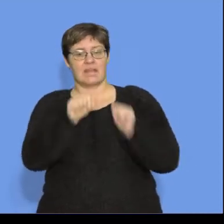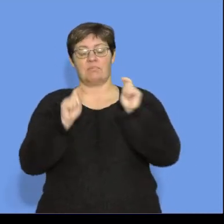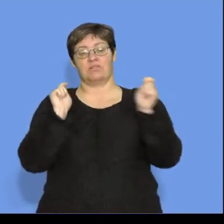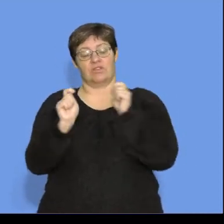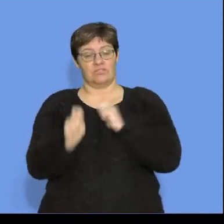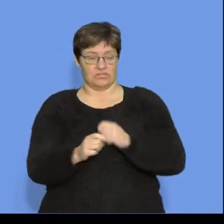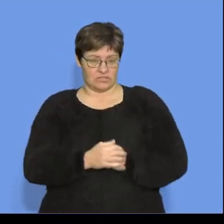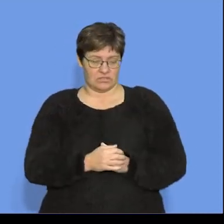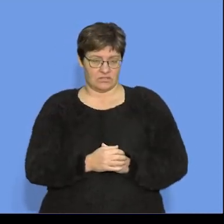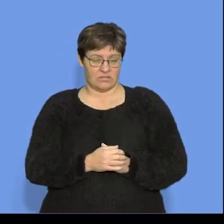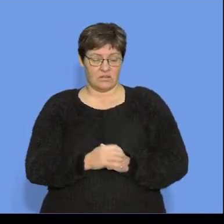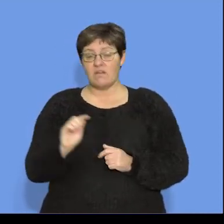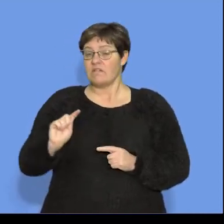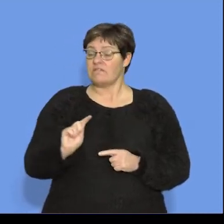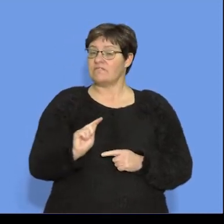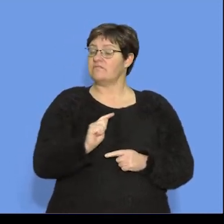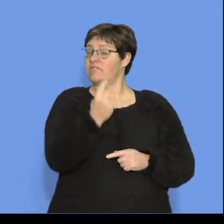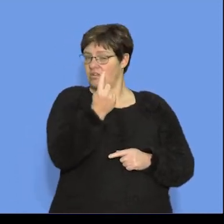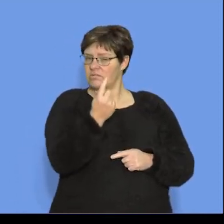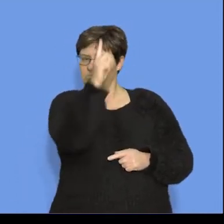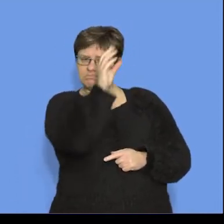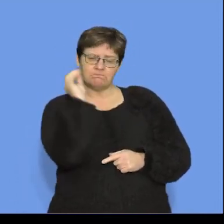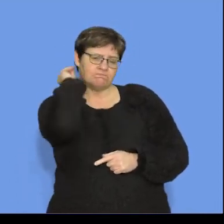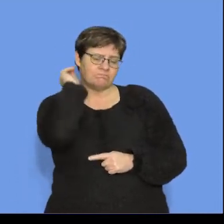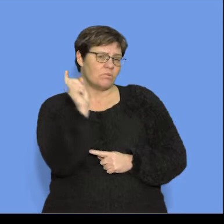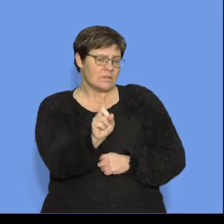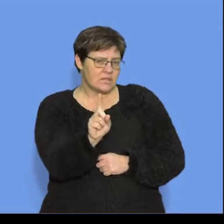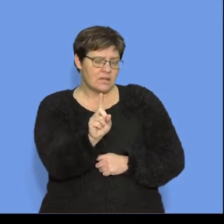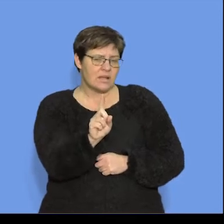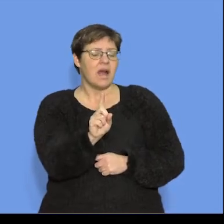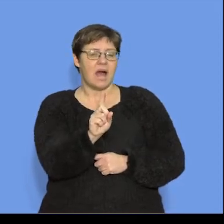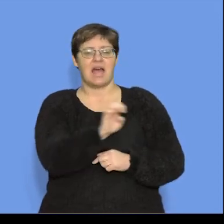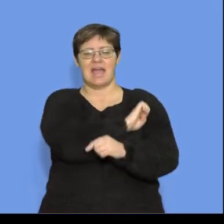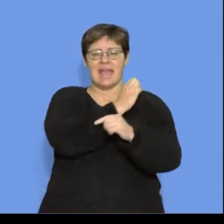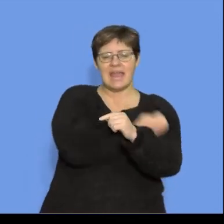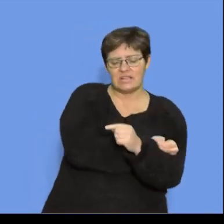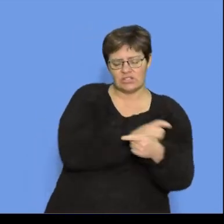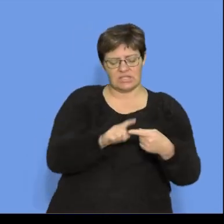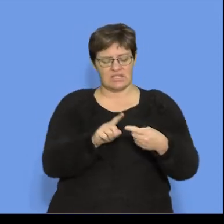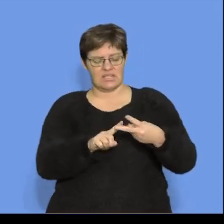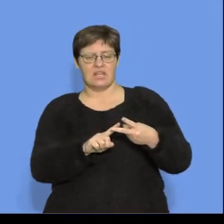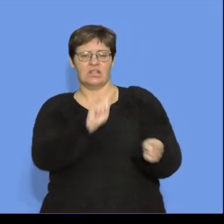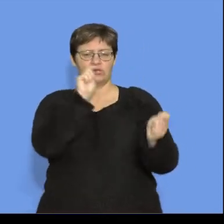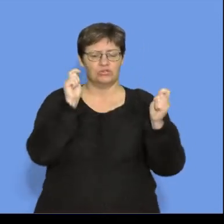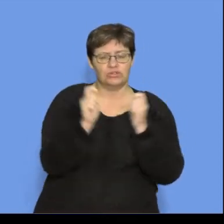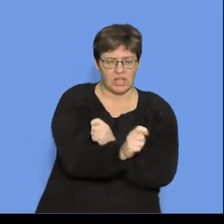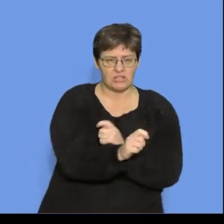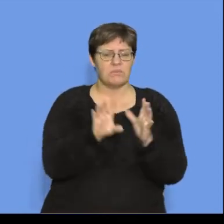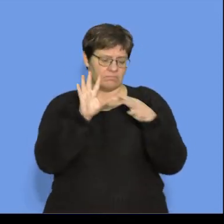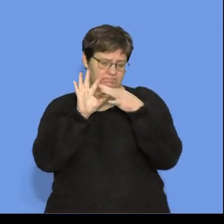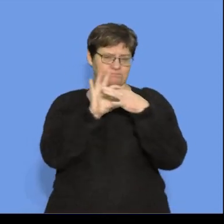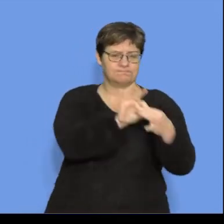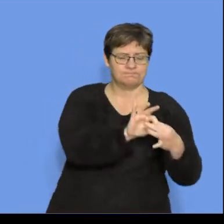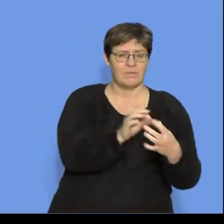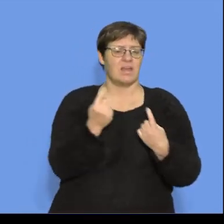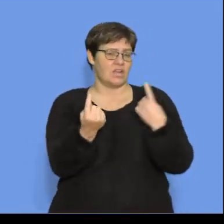change. And the first thing that we will notice is we're looking at energy and change and how that relates to each other. We're